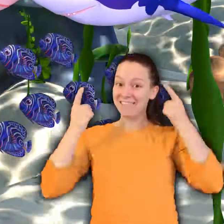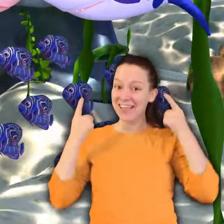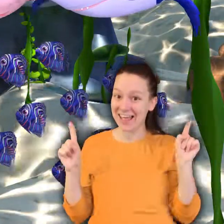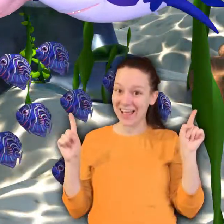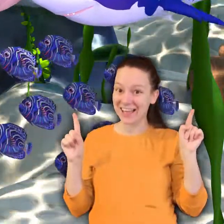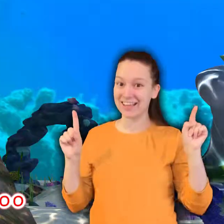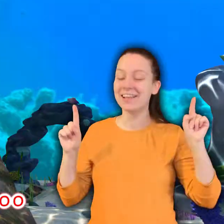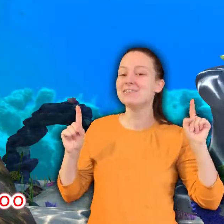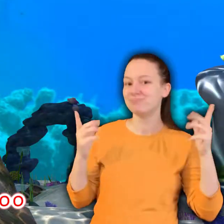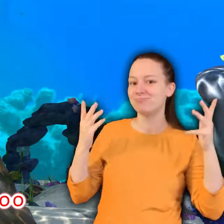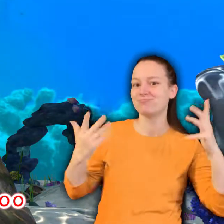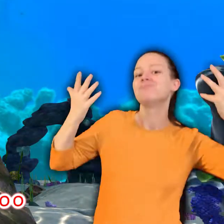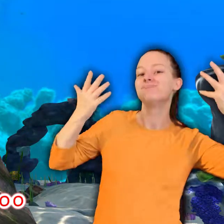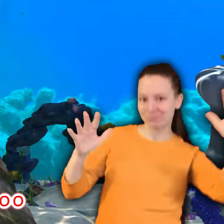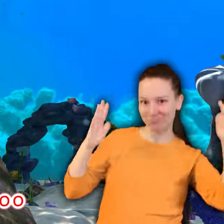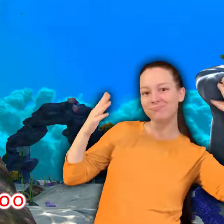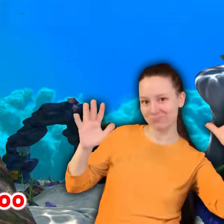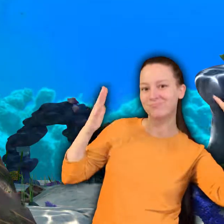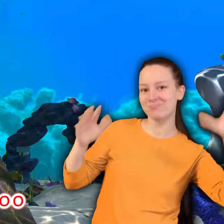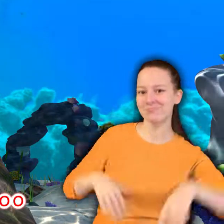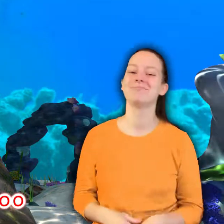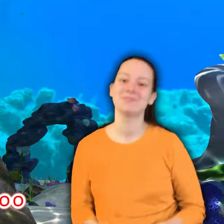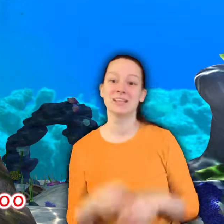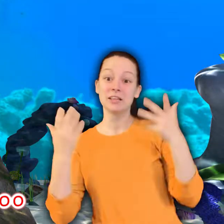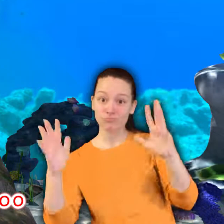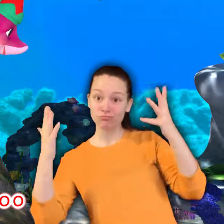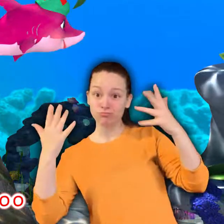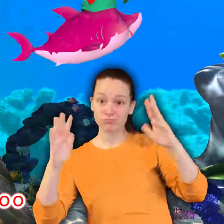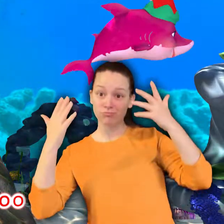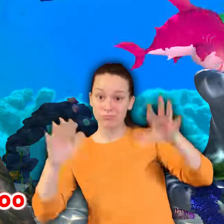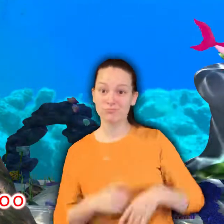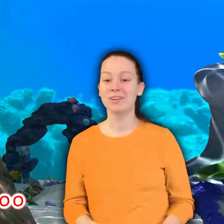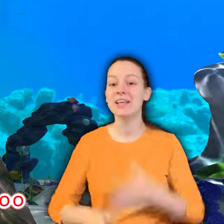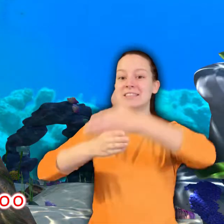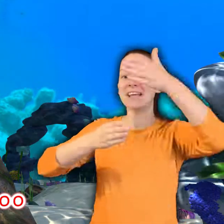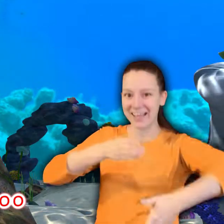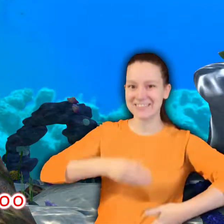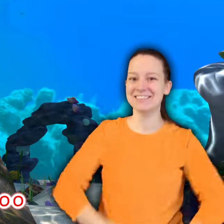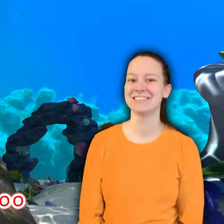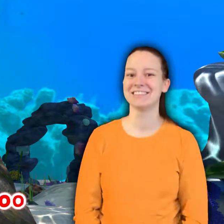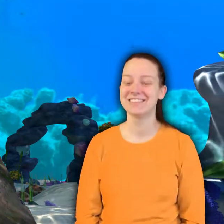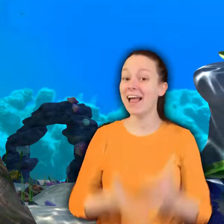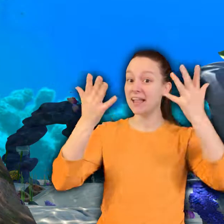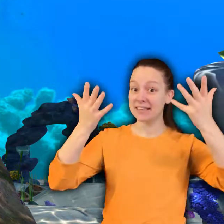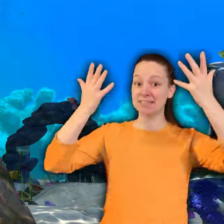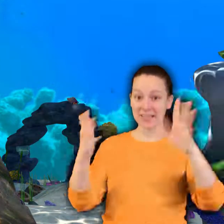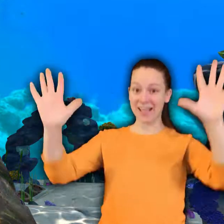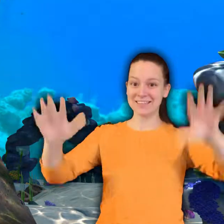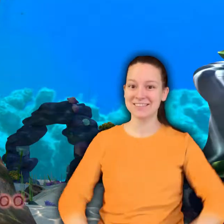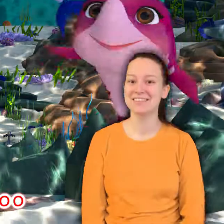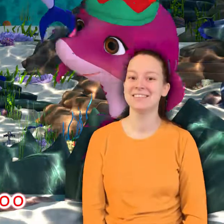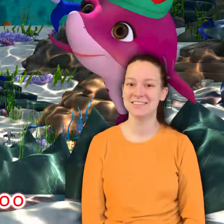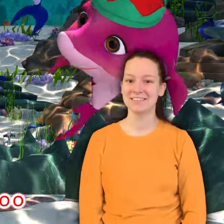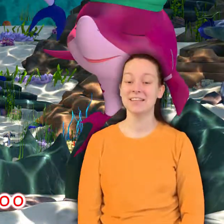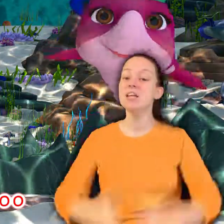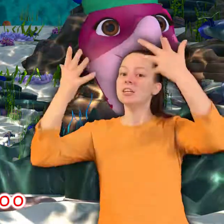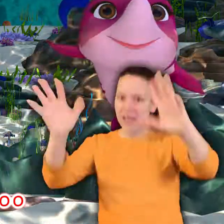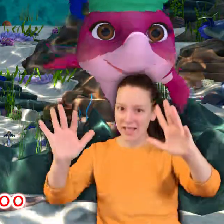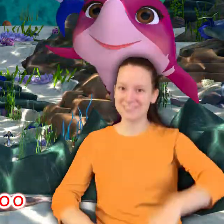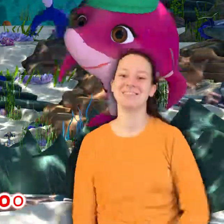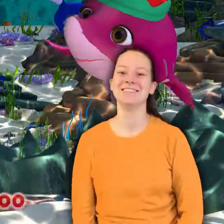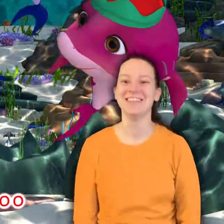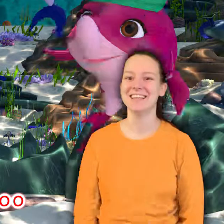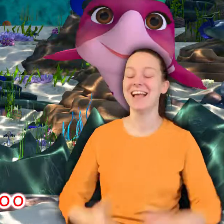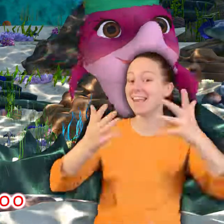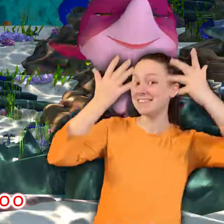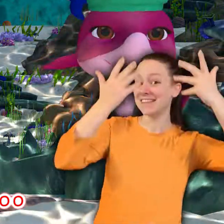last. It's the end. It's the end. It's the end. It's the end. It's the end.